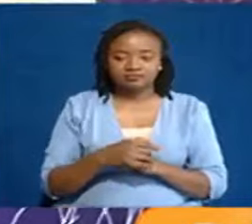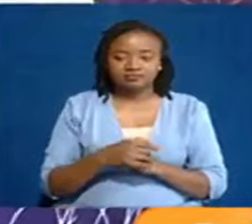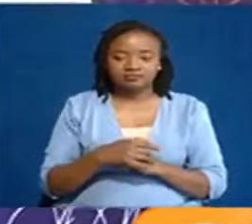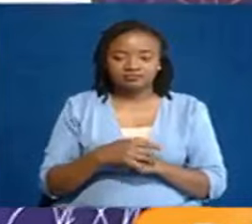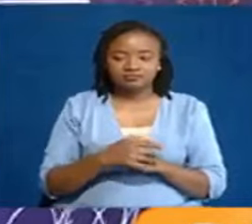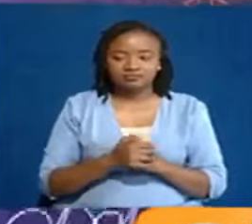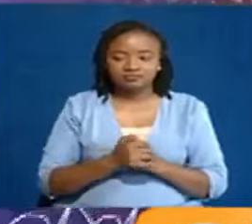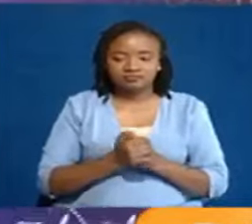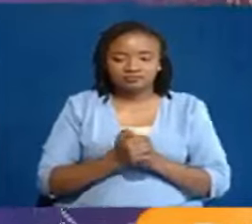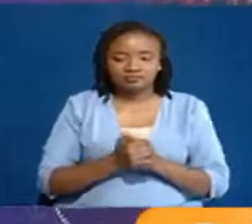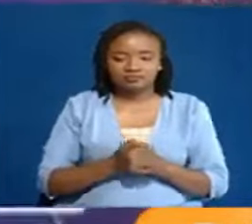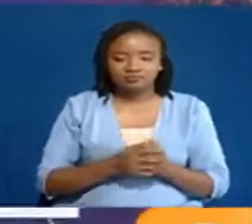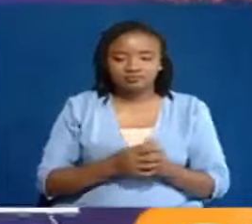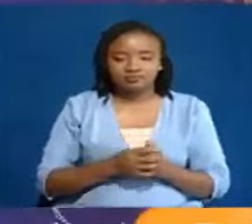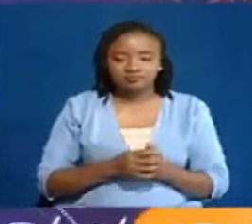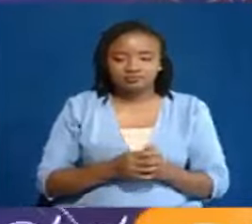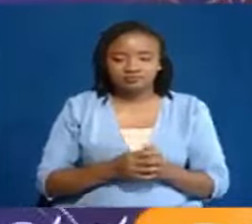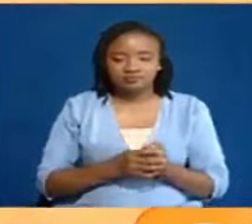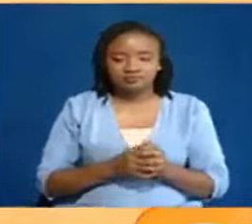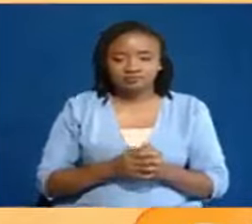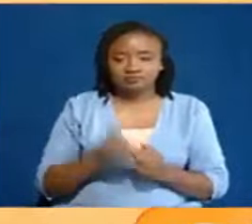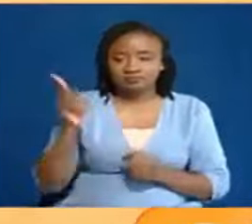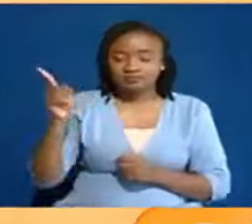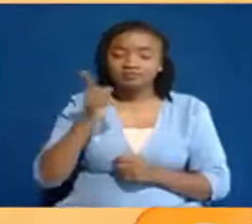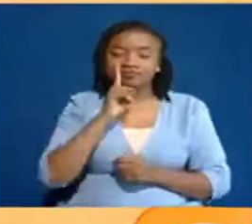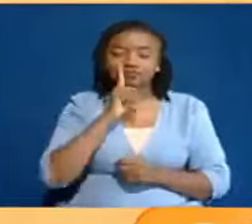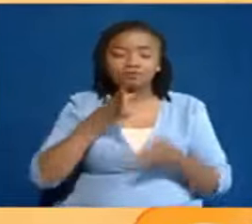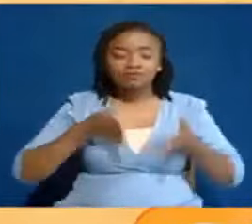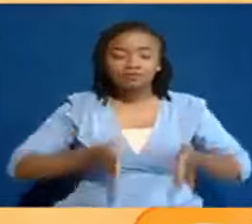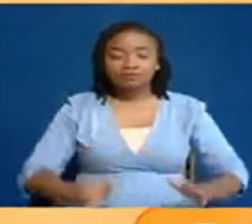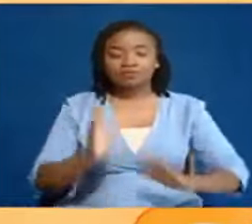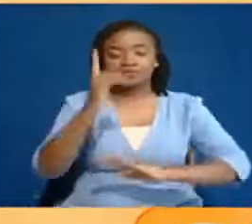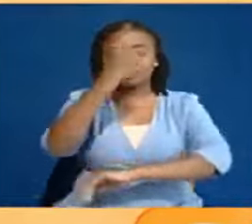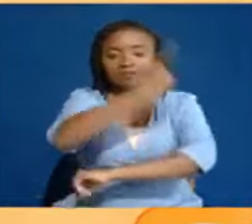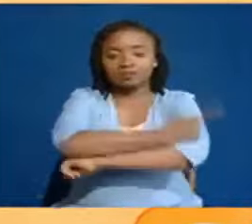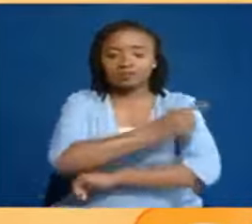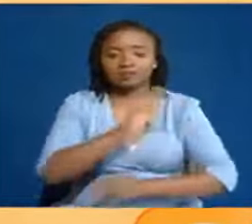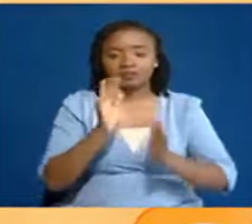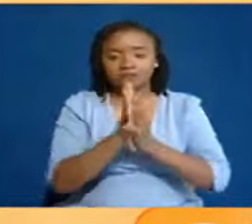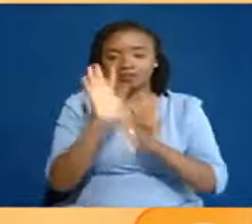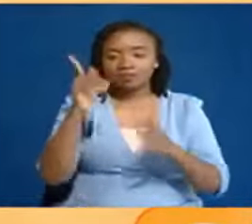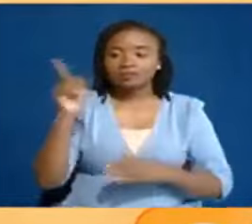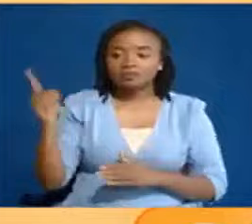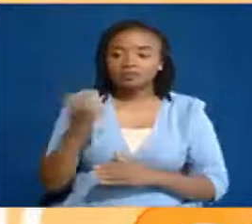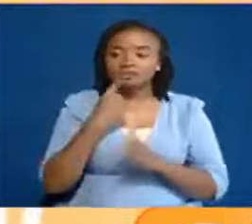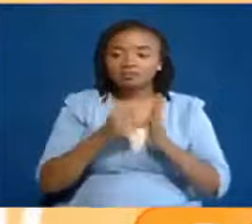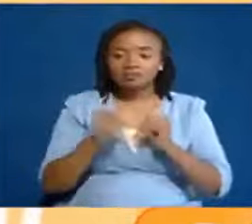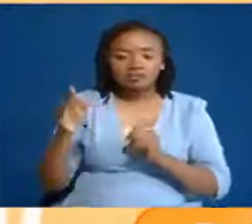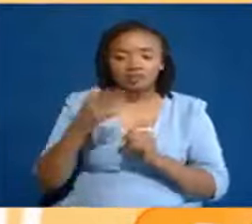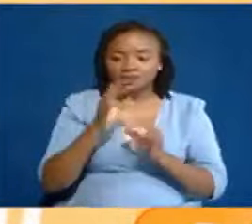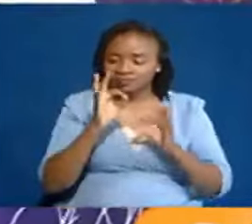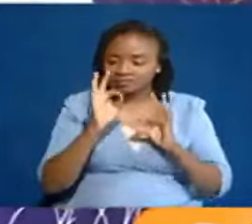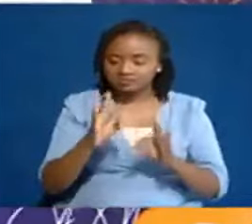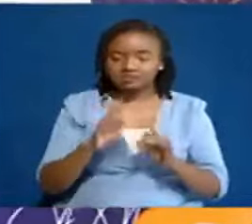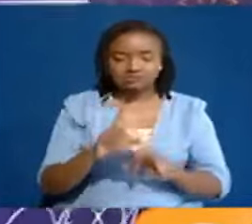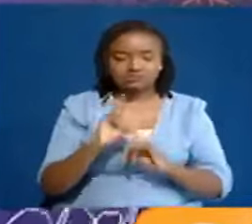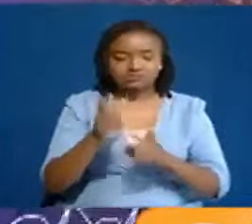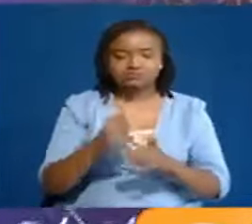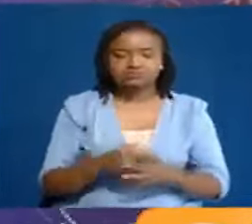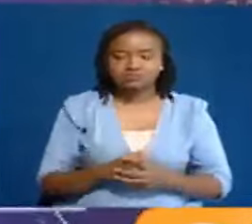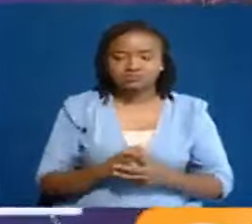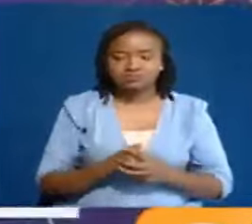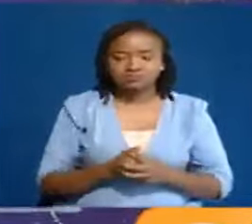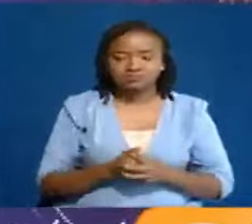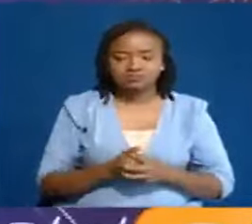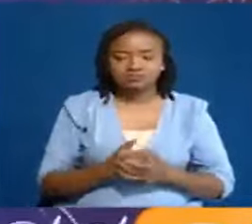times. With tomorrow being her birthday, Victoria says this is the perfect gift. Very excited. Hii month